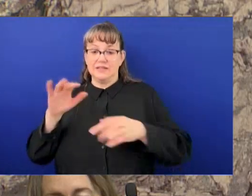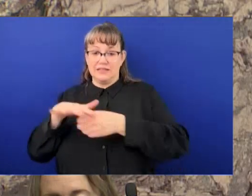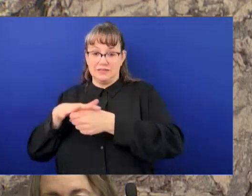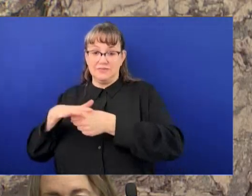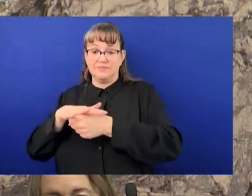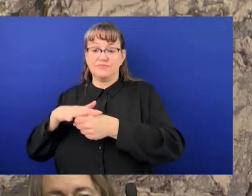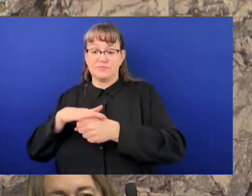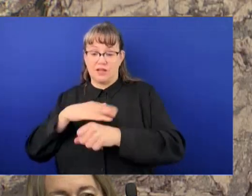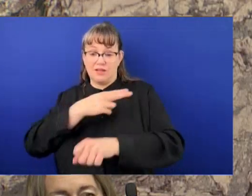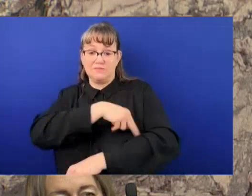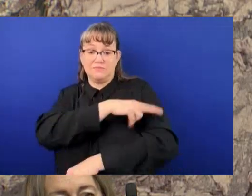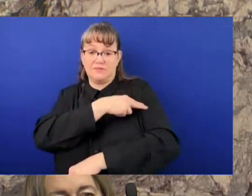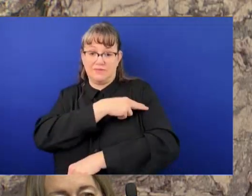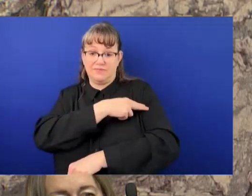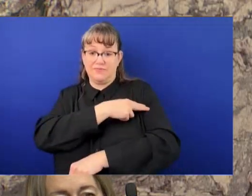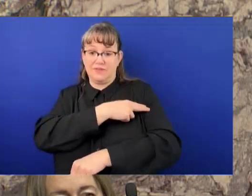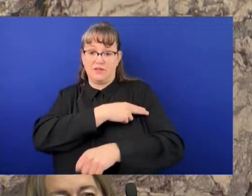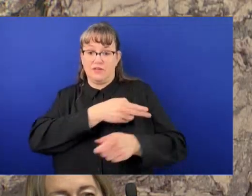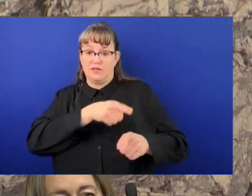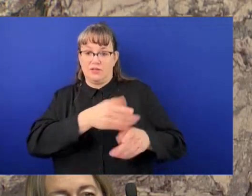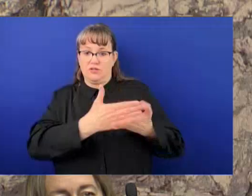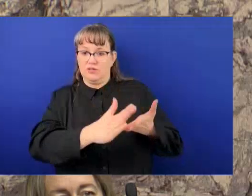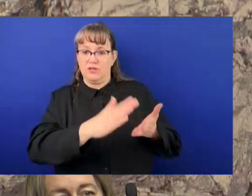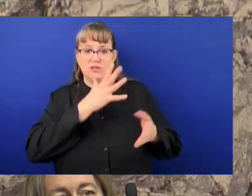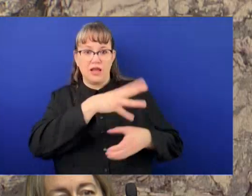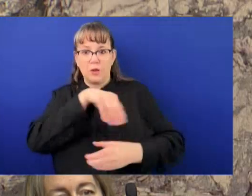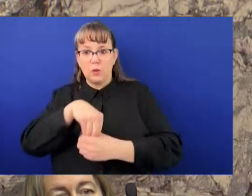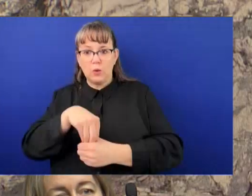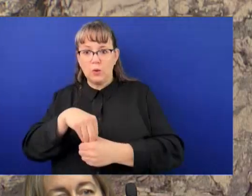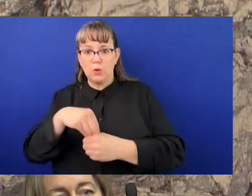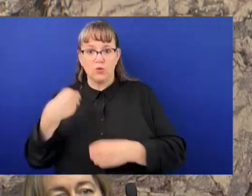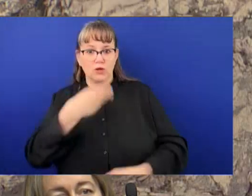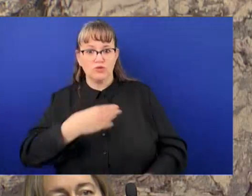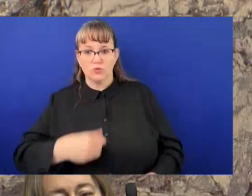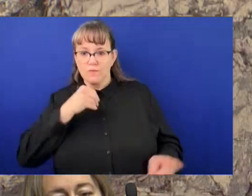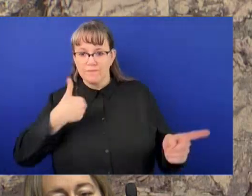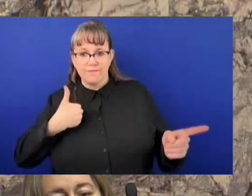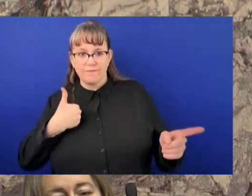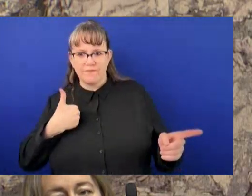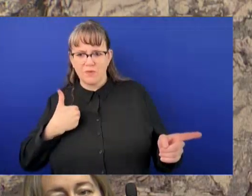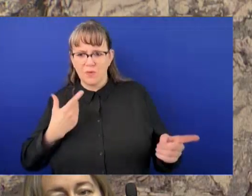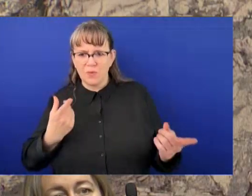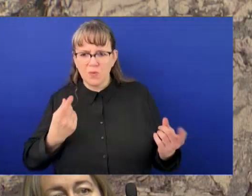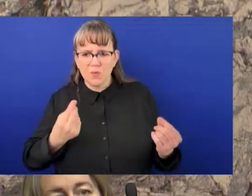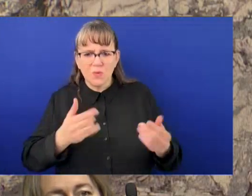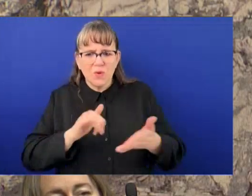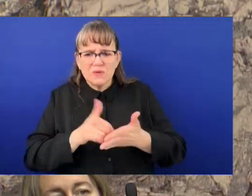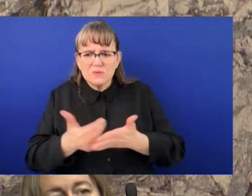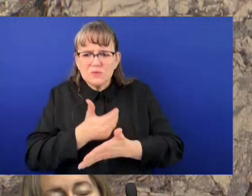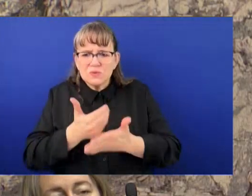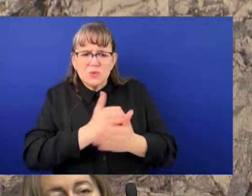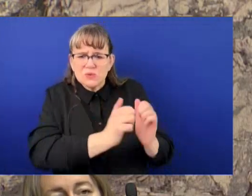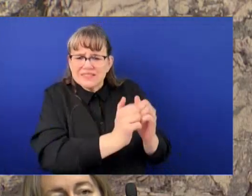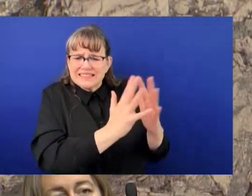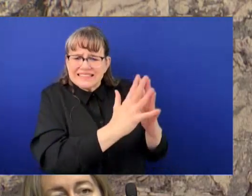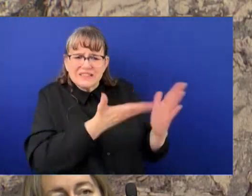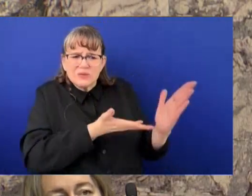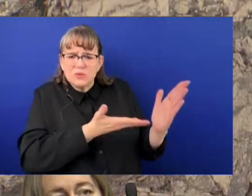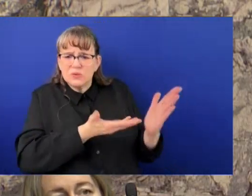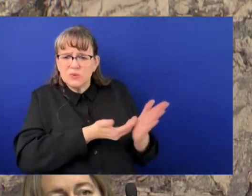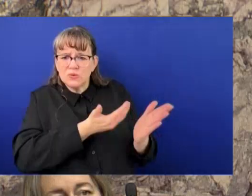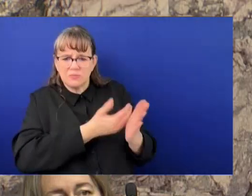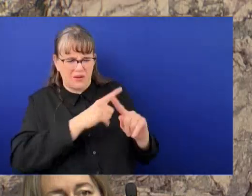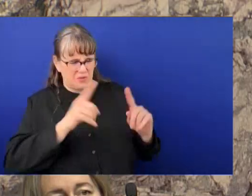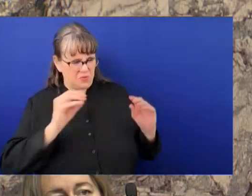from this new build? This decision is not just disappointing, it is unacceptable. Cancer patients in the Kootenays deserve